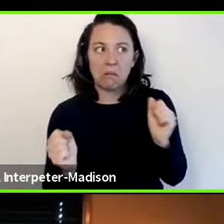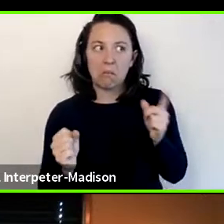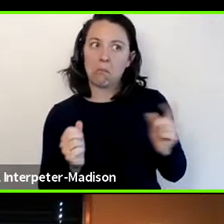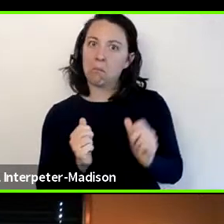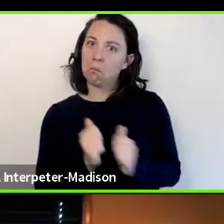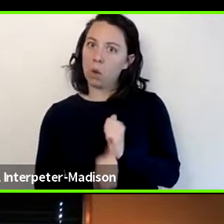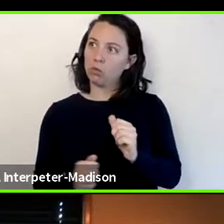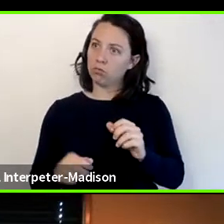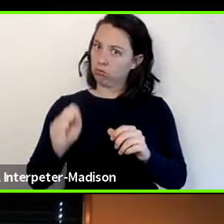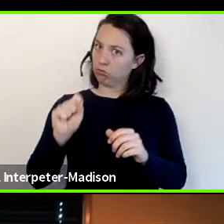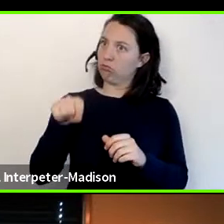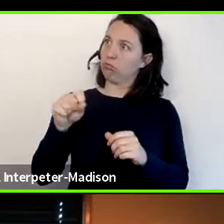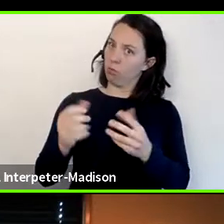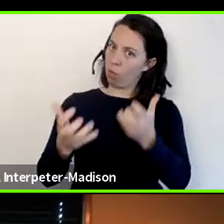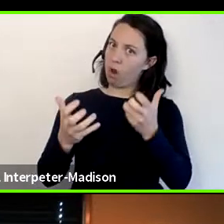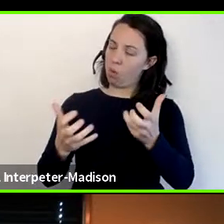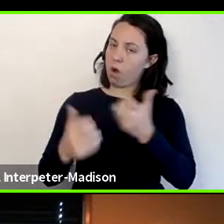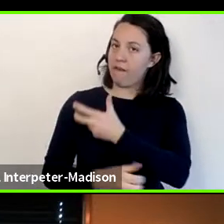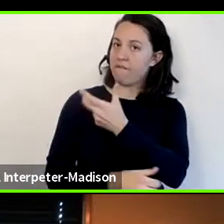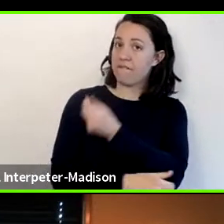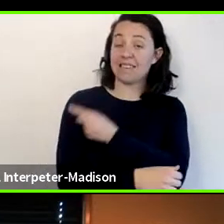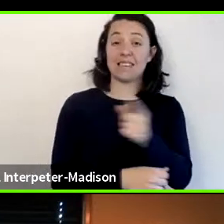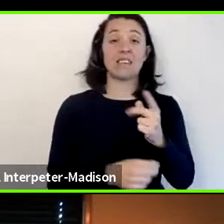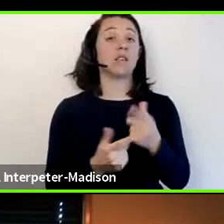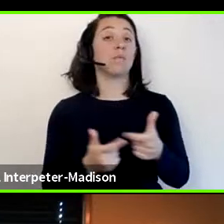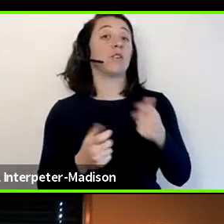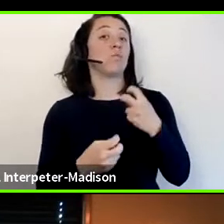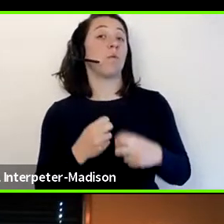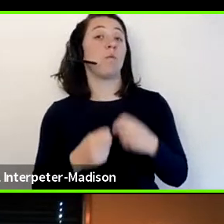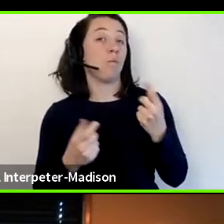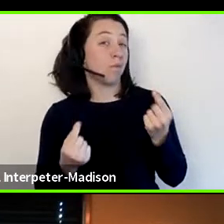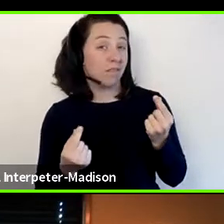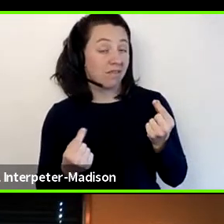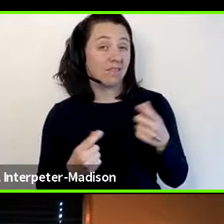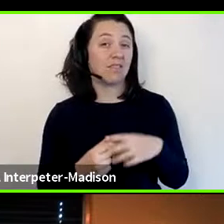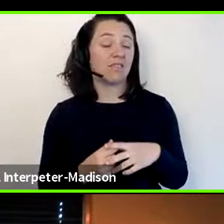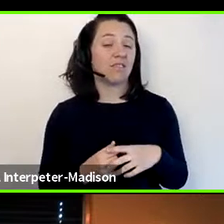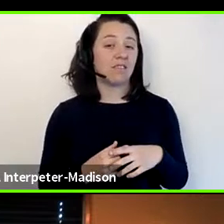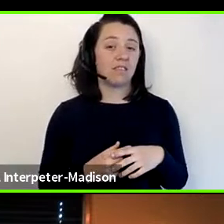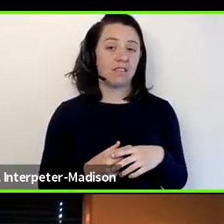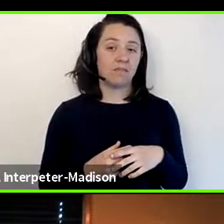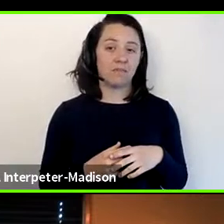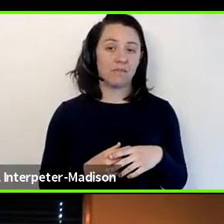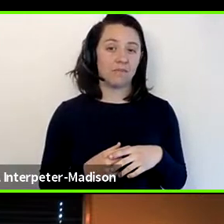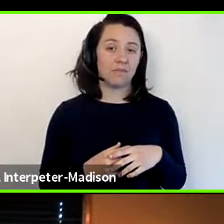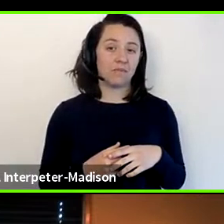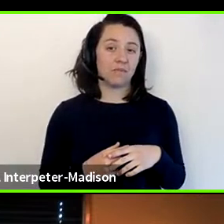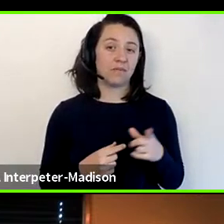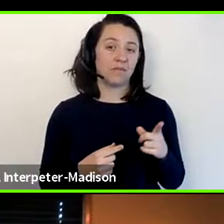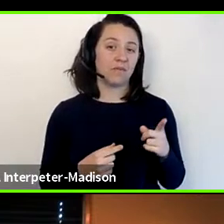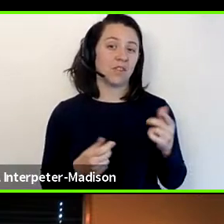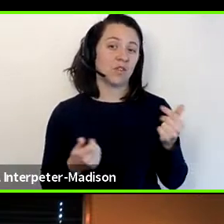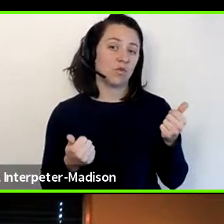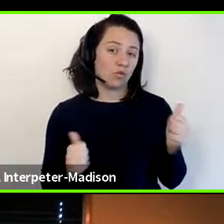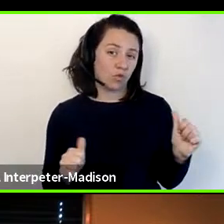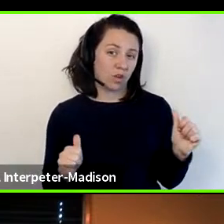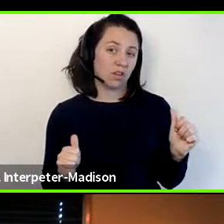Rather, the biggest problem is at the moment, I think, is trying to get